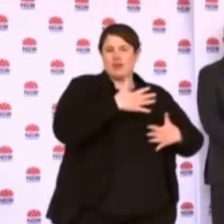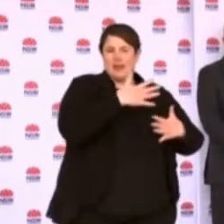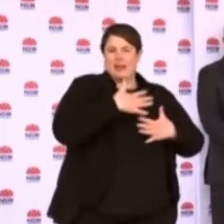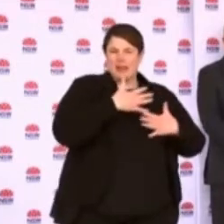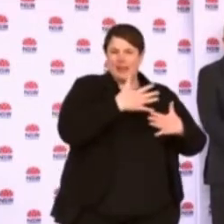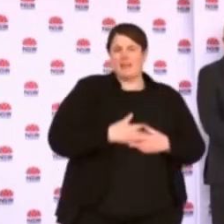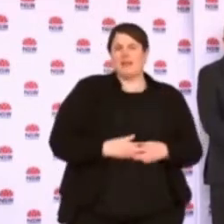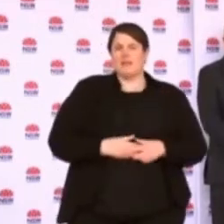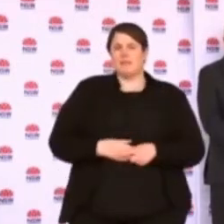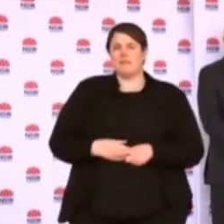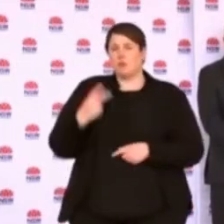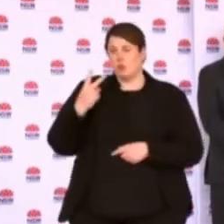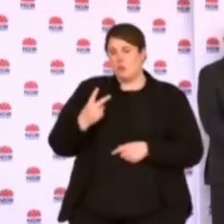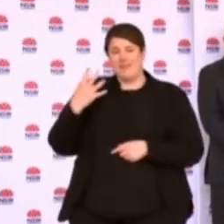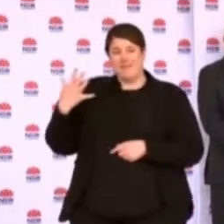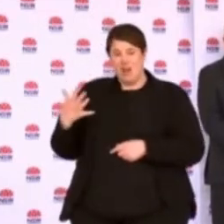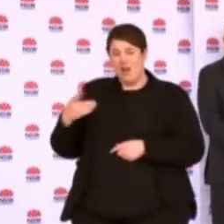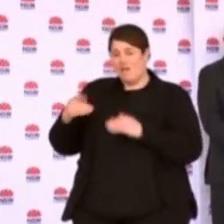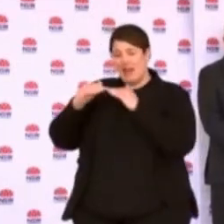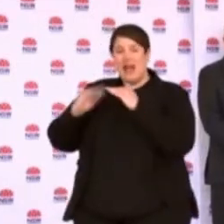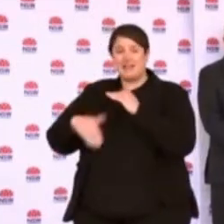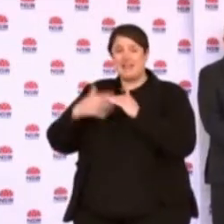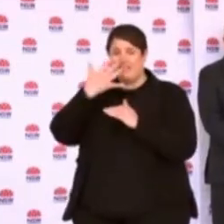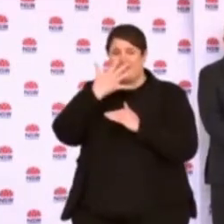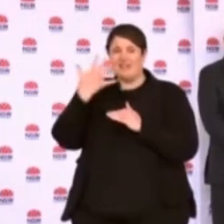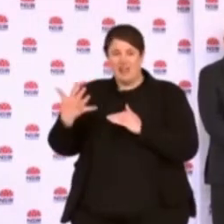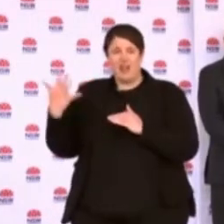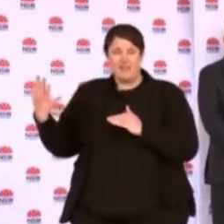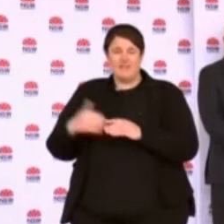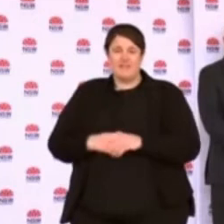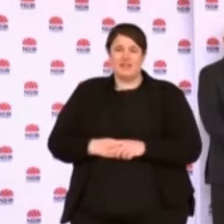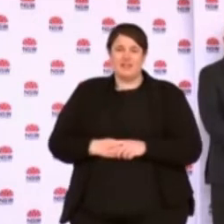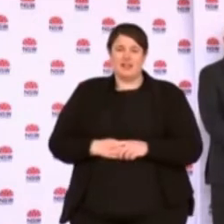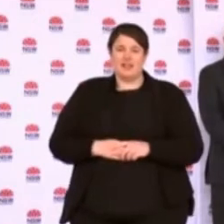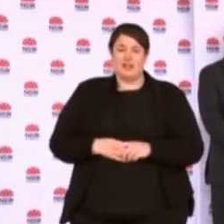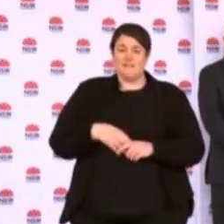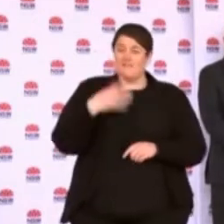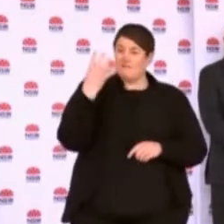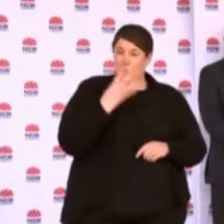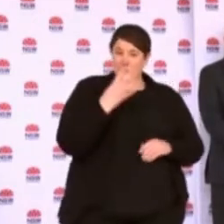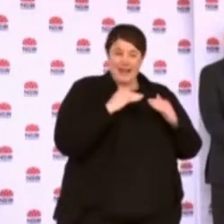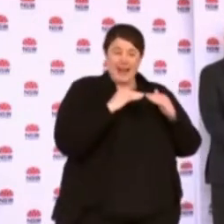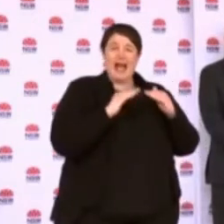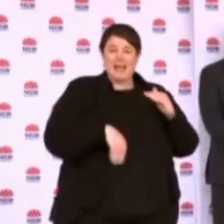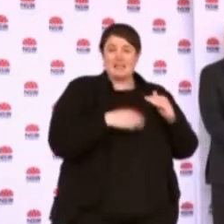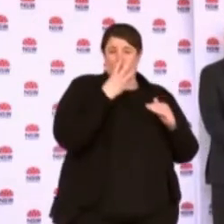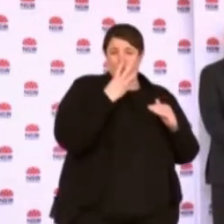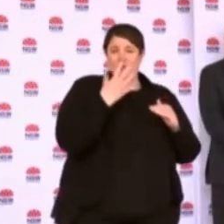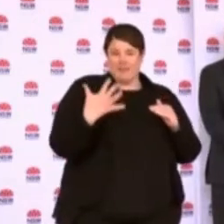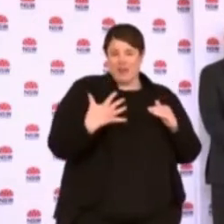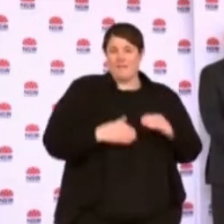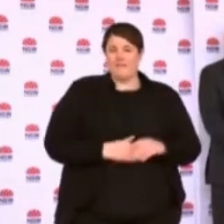25 people admitted to hospital at the moment are under the age of 55 and 14 are under the age of